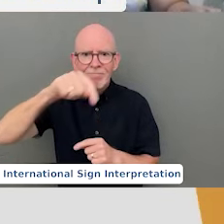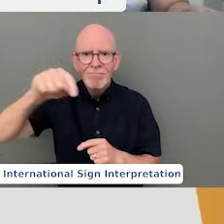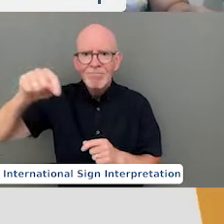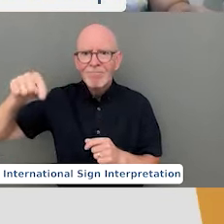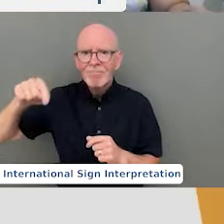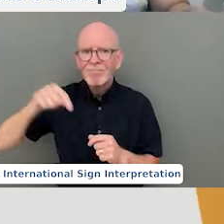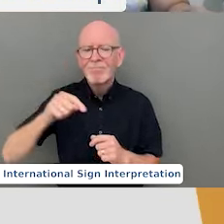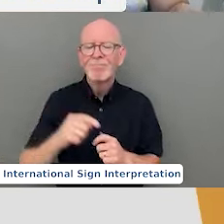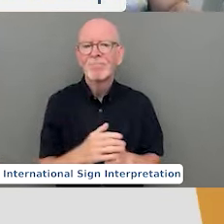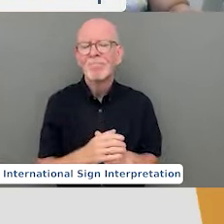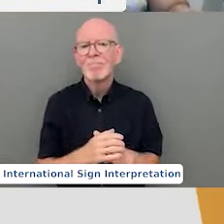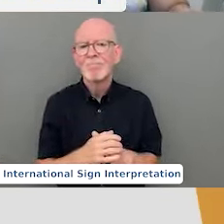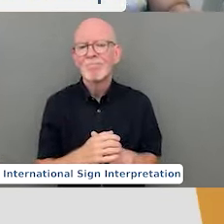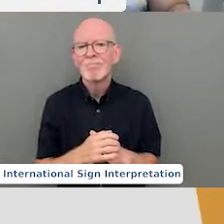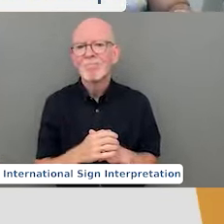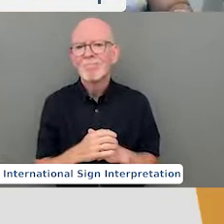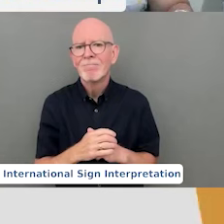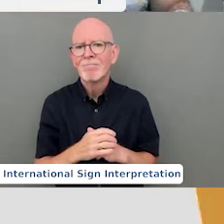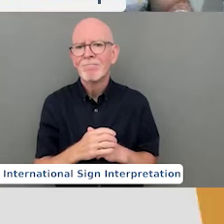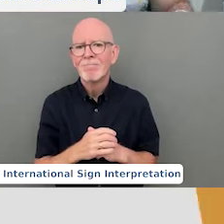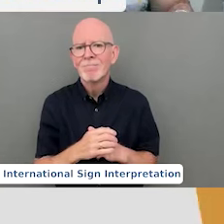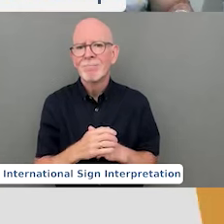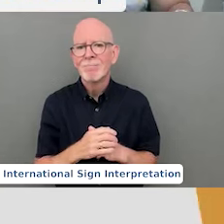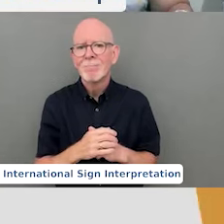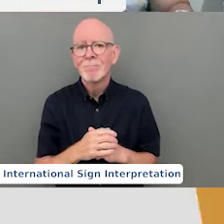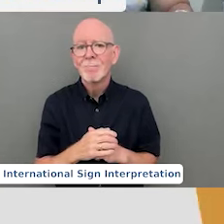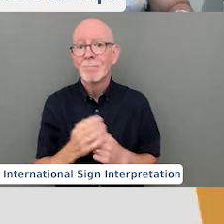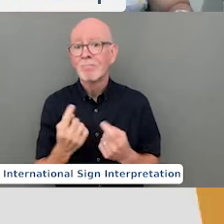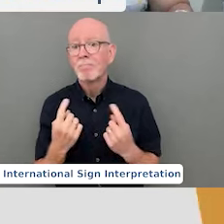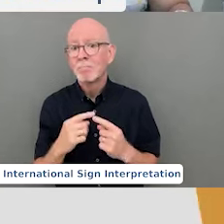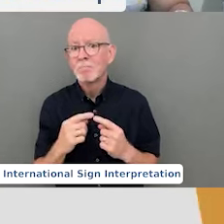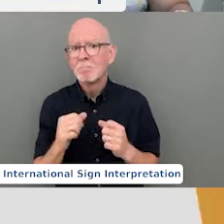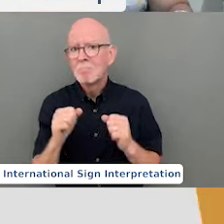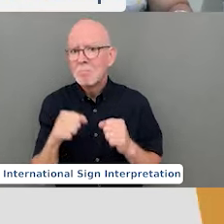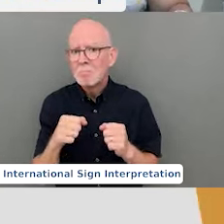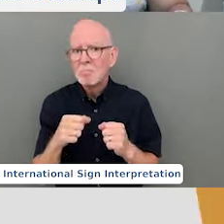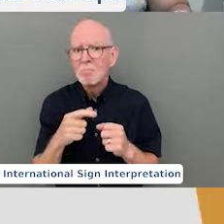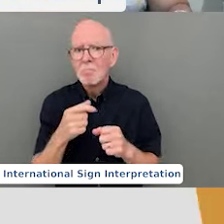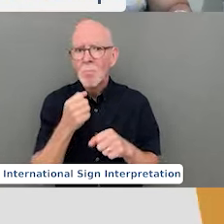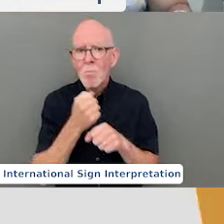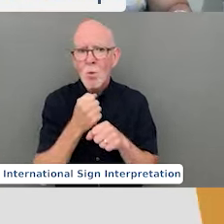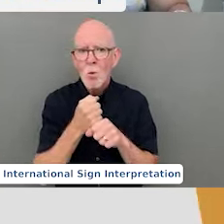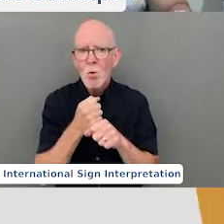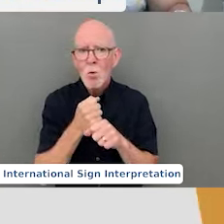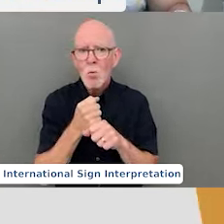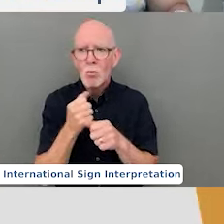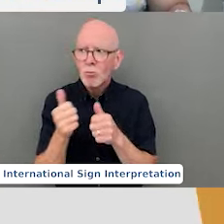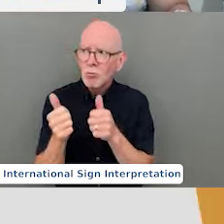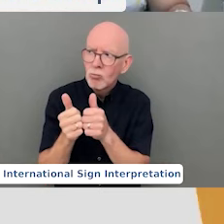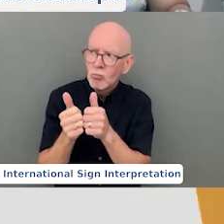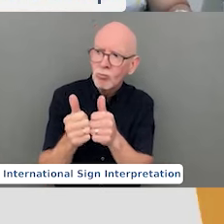Through our sustained advocacy and through our contribution in the national and regional